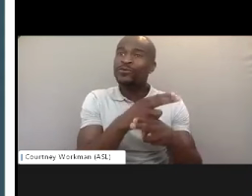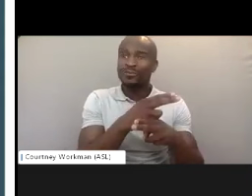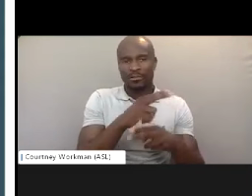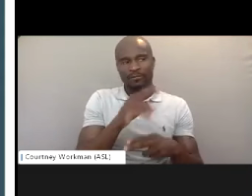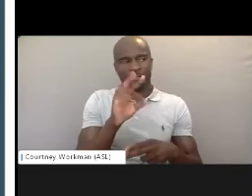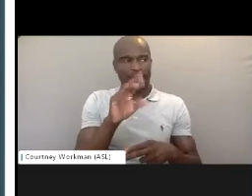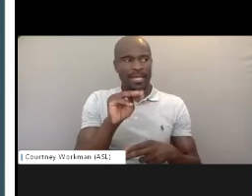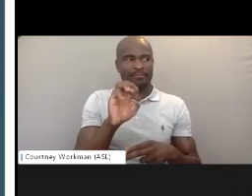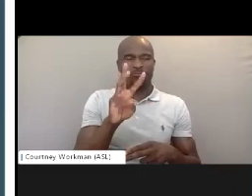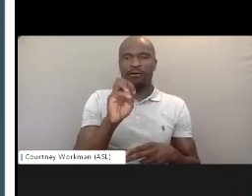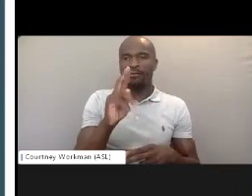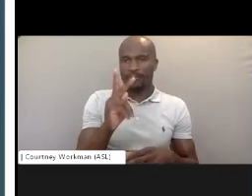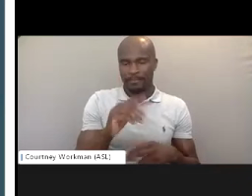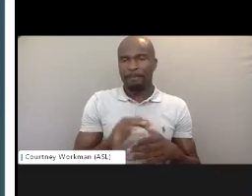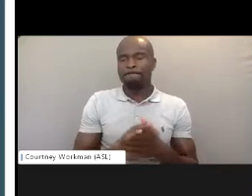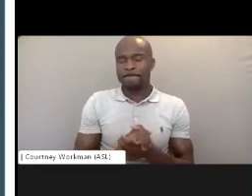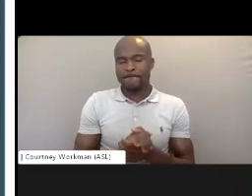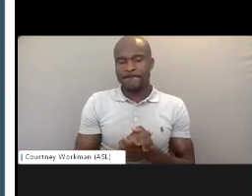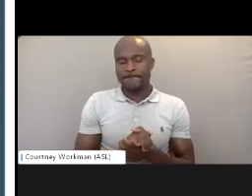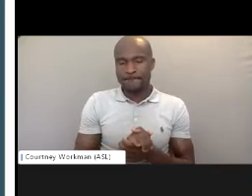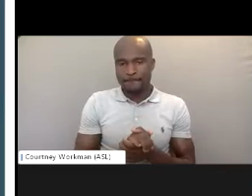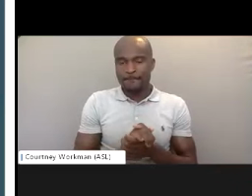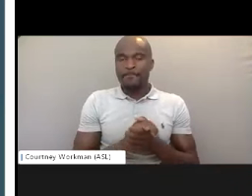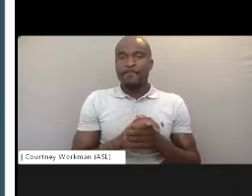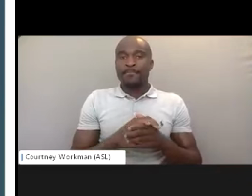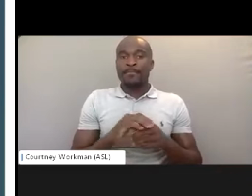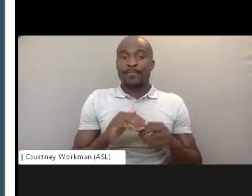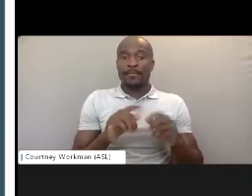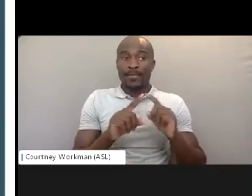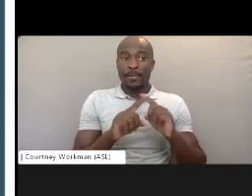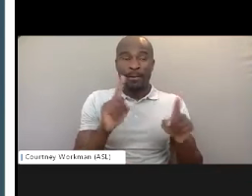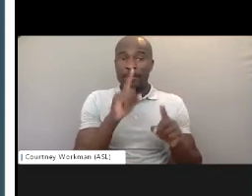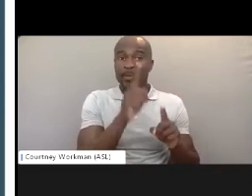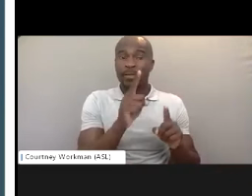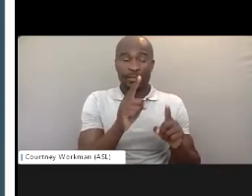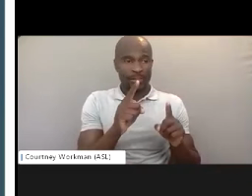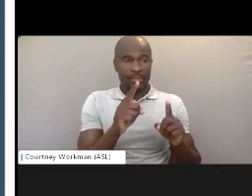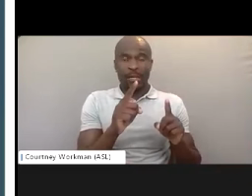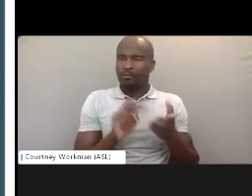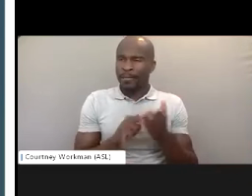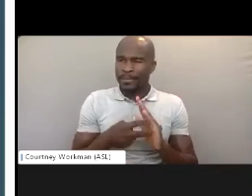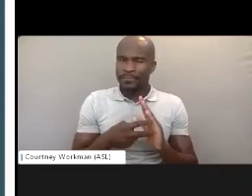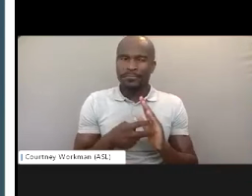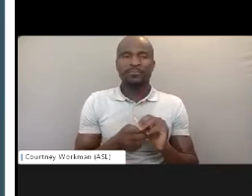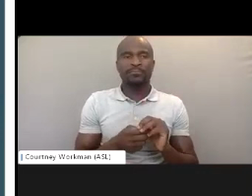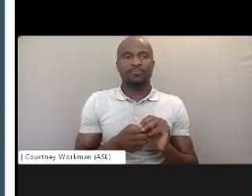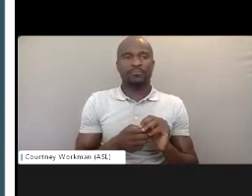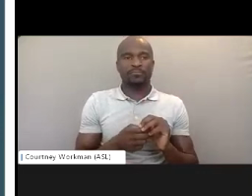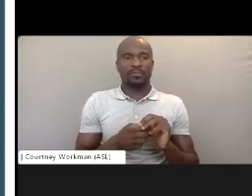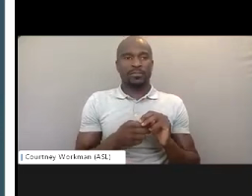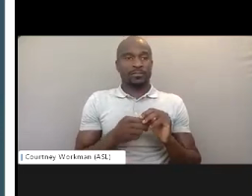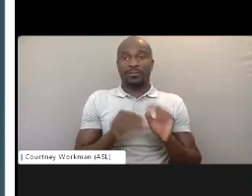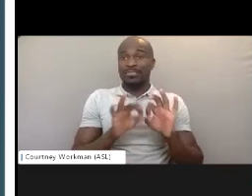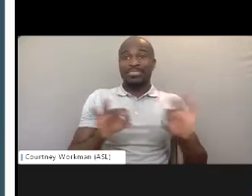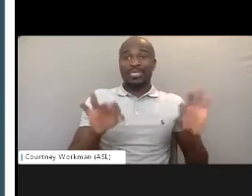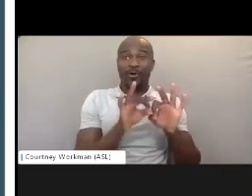trauma-informed, trauma-sensitive frameworks that we do in schools at a universal level. And what I mean by that is just the way you set up your climate